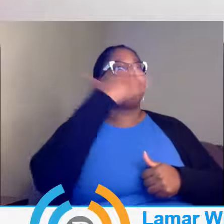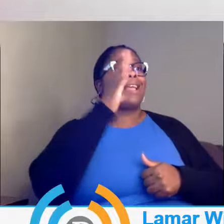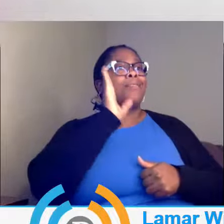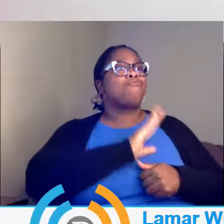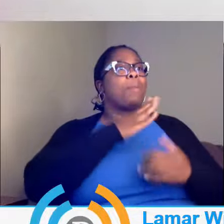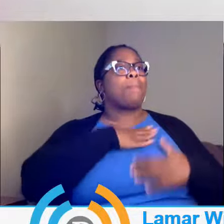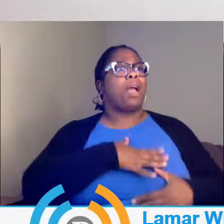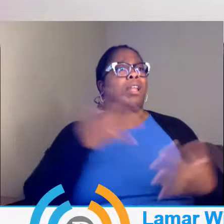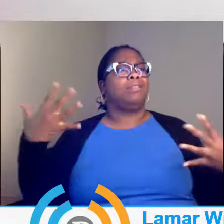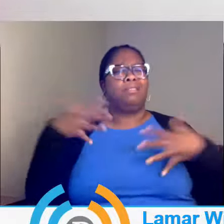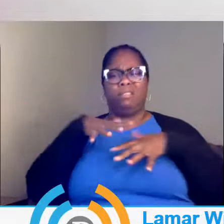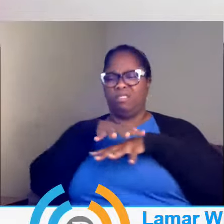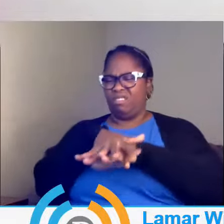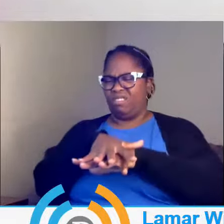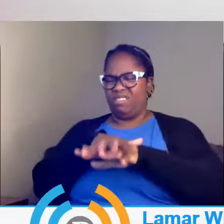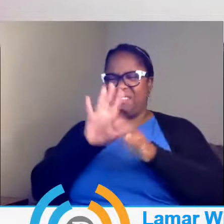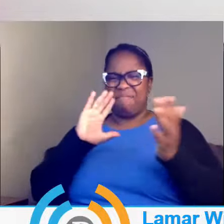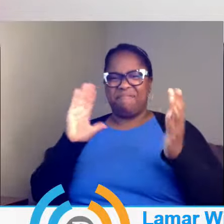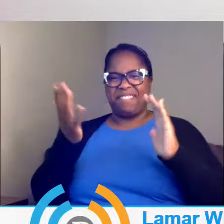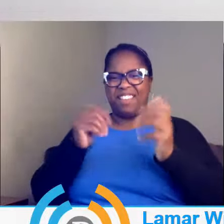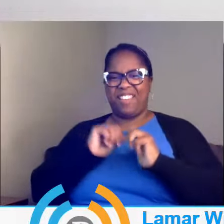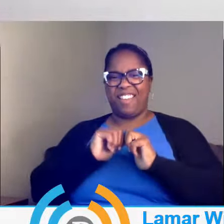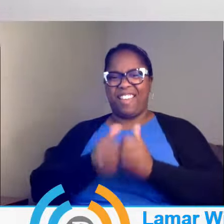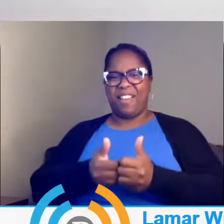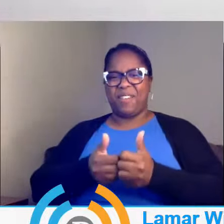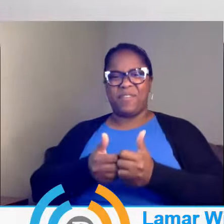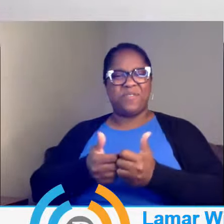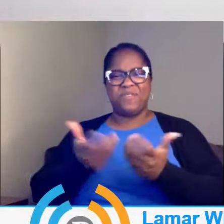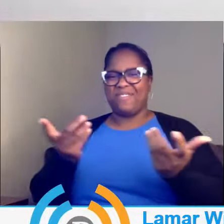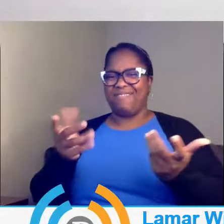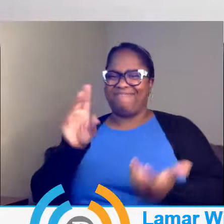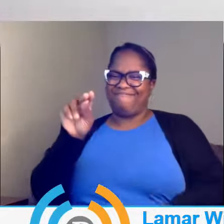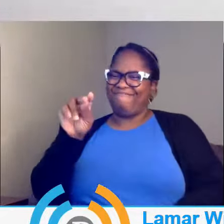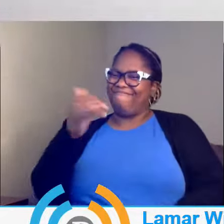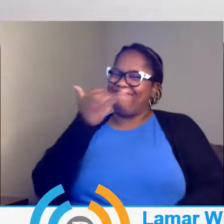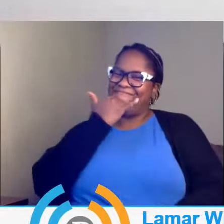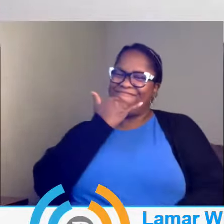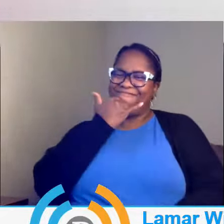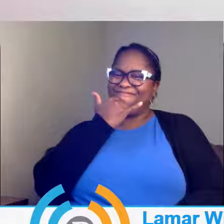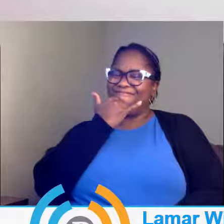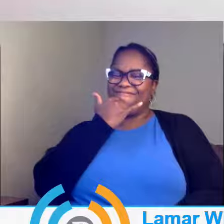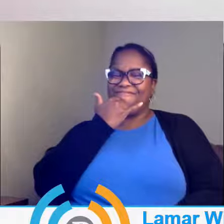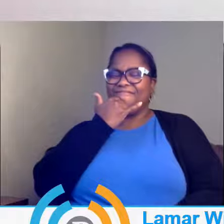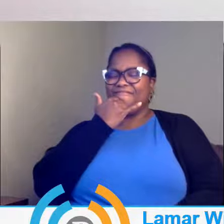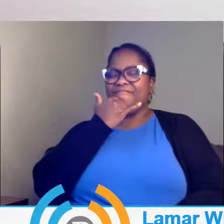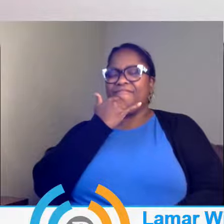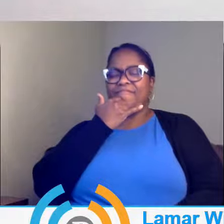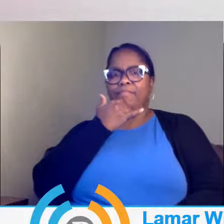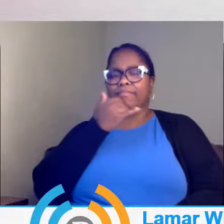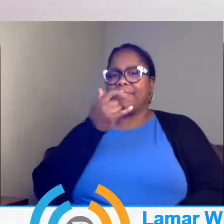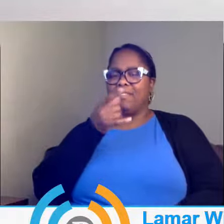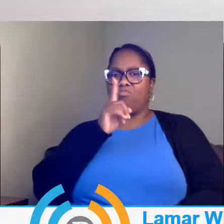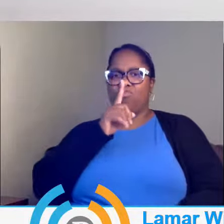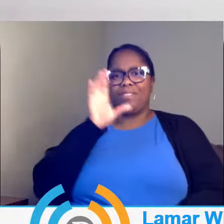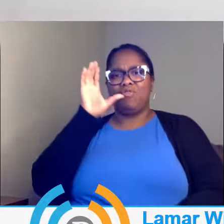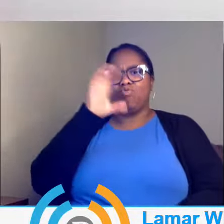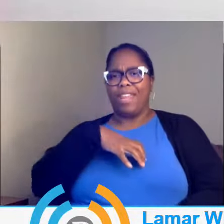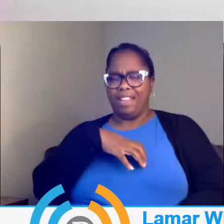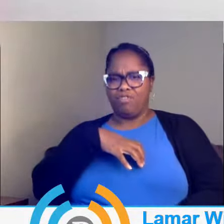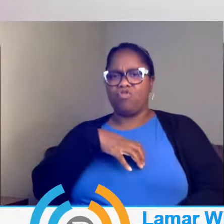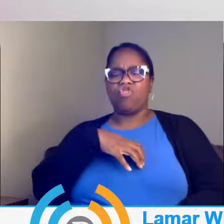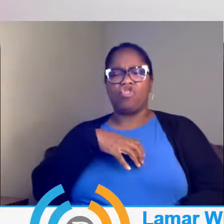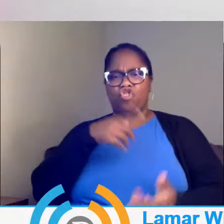it's no comparison. In this weird kind of like divide that happened with in some of the media